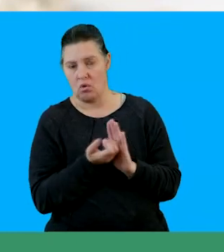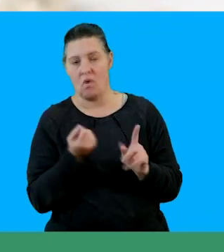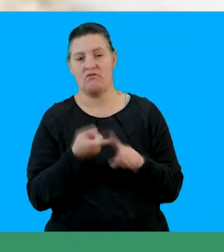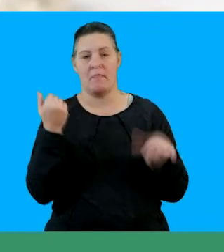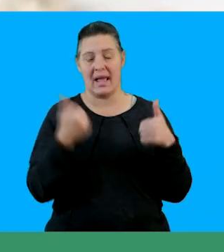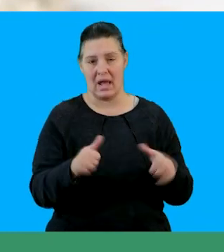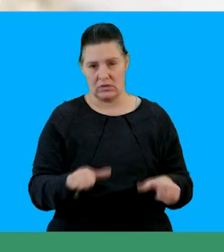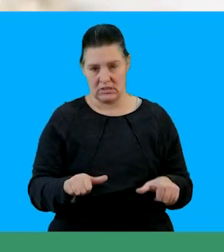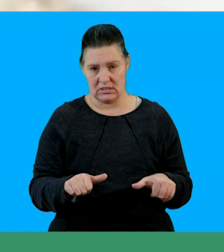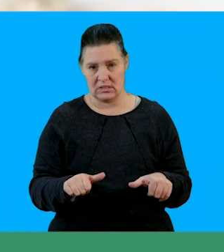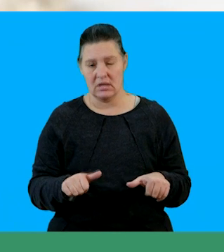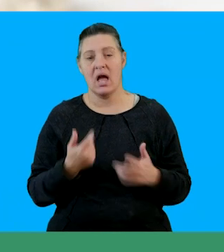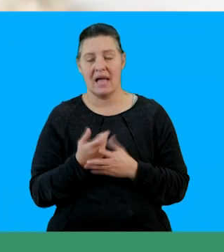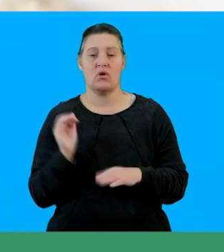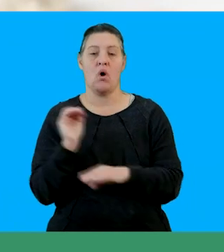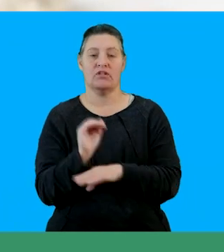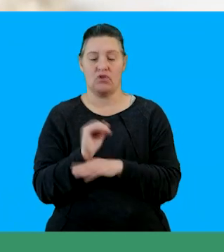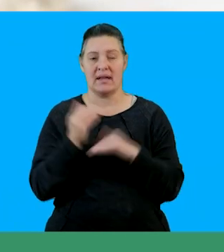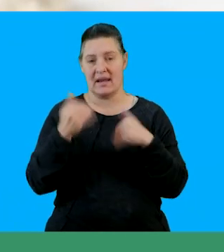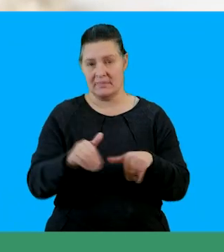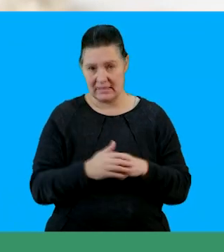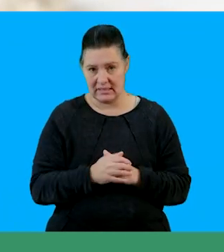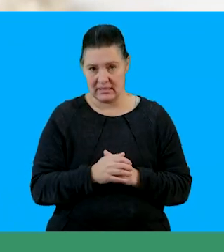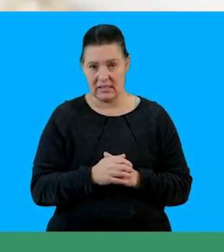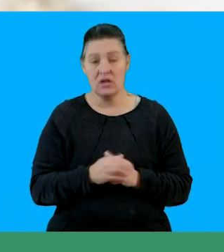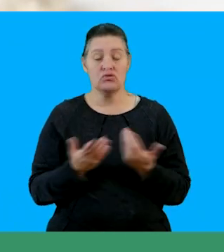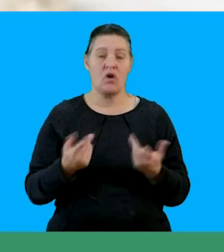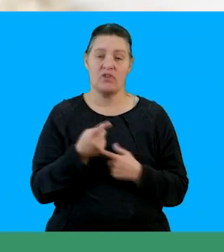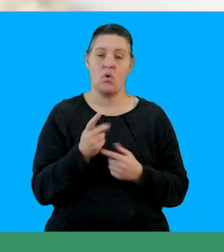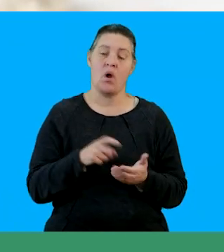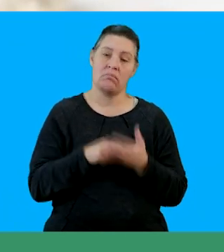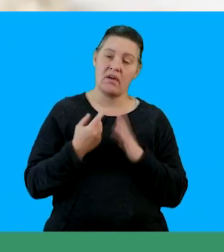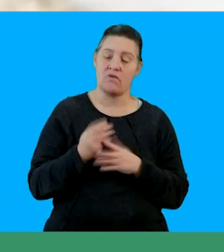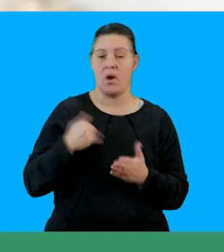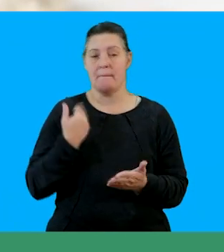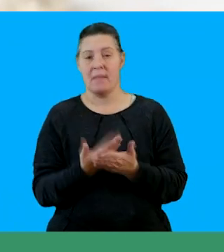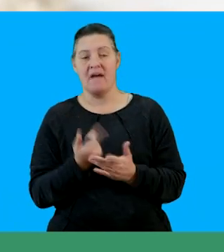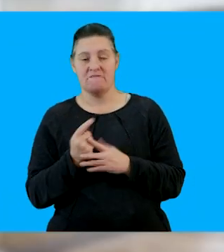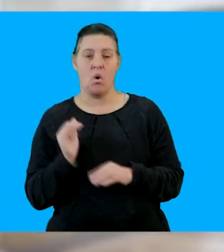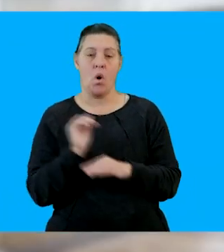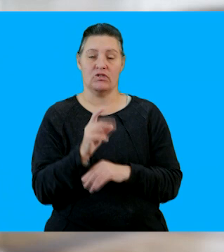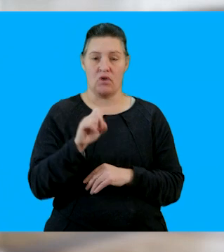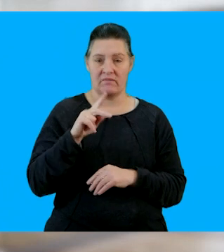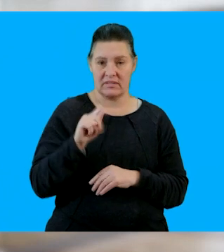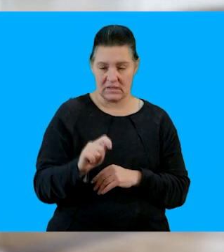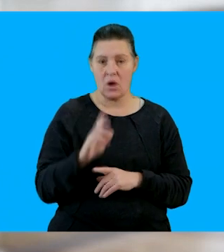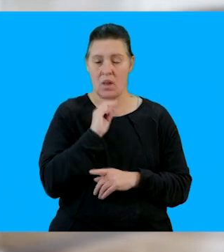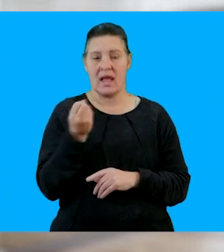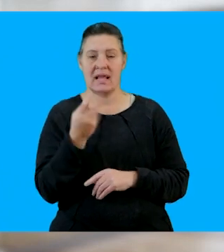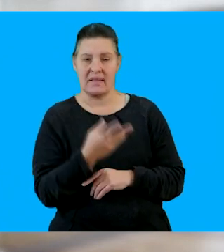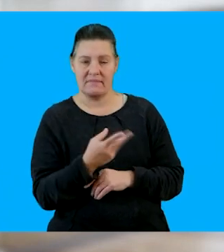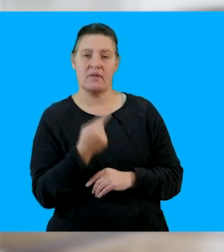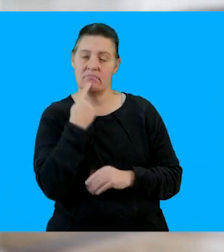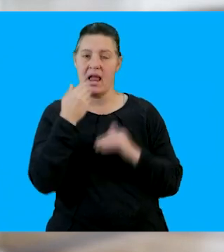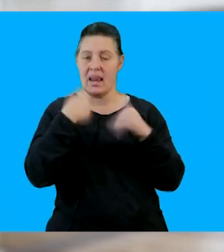withdrawn from the account as the overdraft limit. So obviously, if you've applied for an overdraft, the bank is going to give